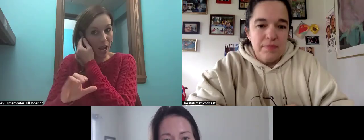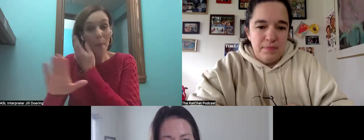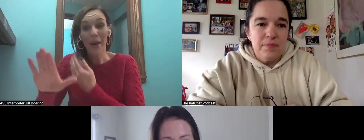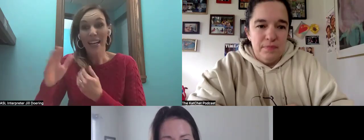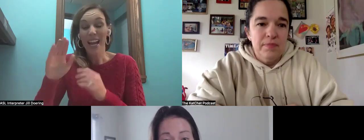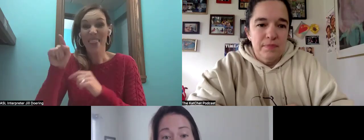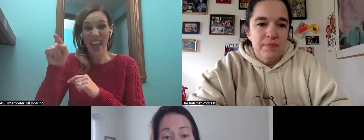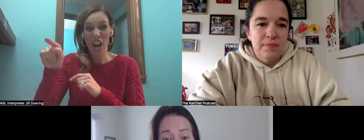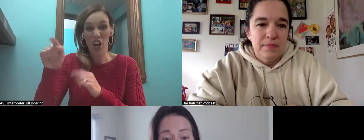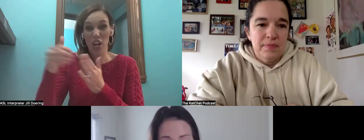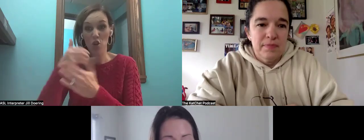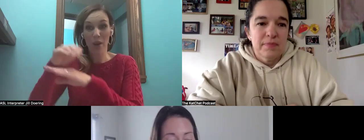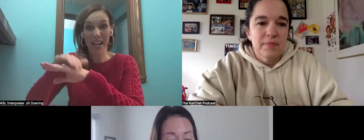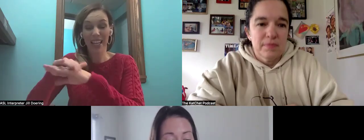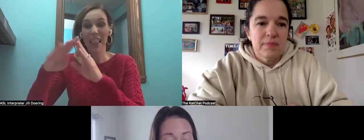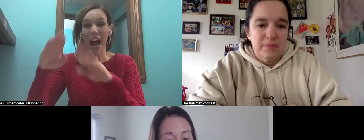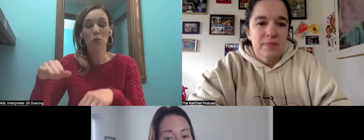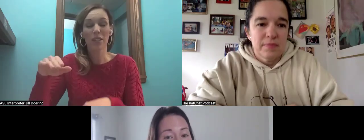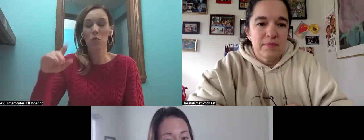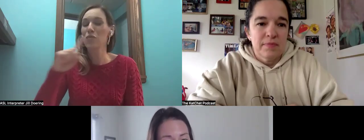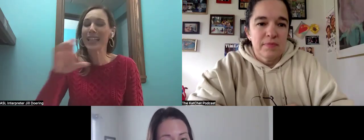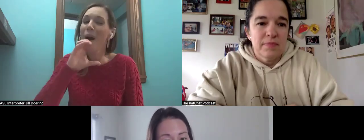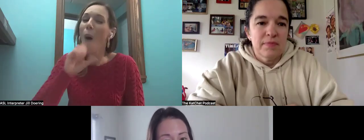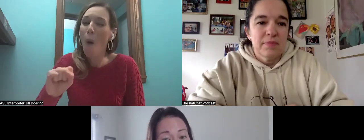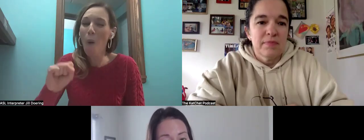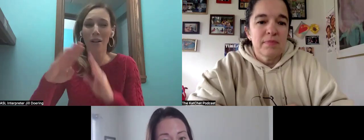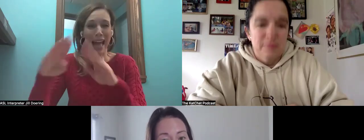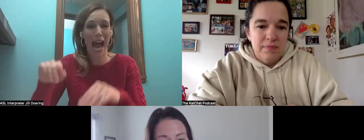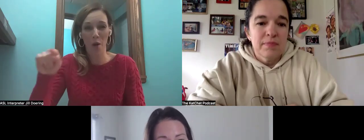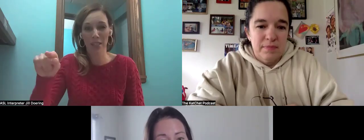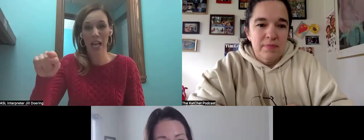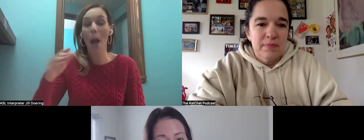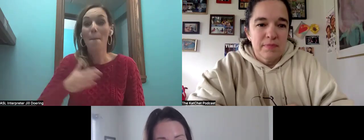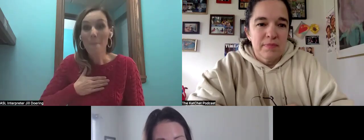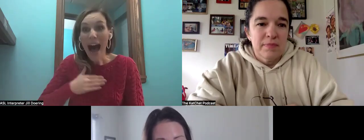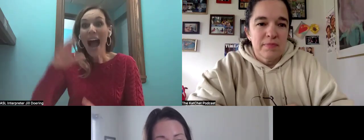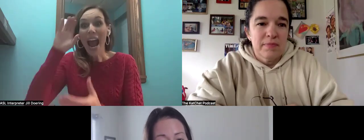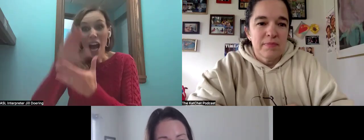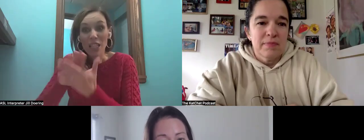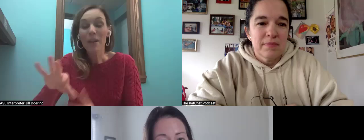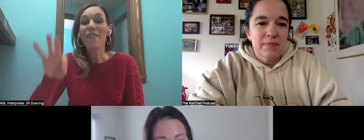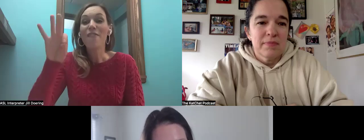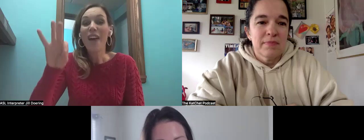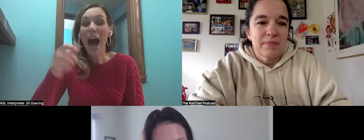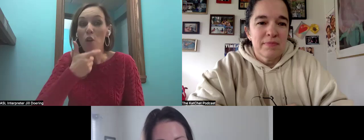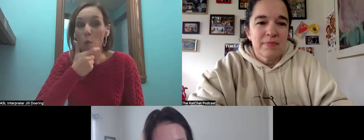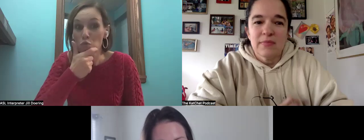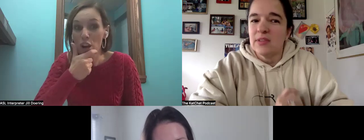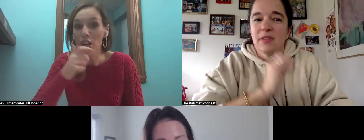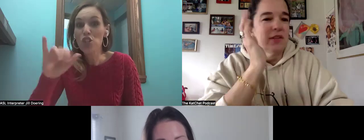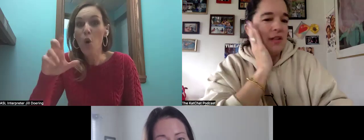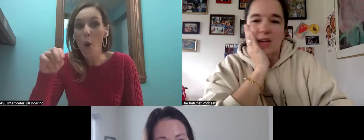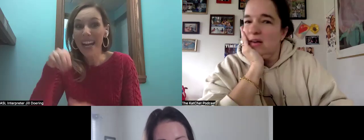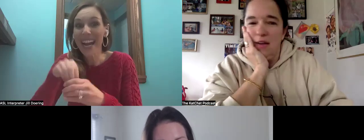1764 year house. It was old. My husband found a British coin in that house. That's where the idea of the